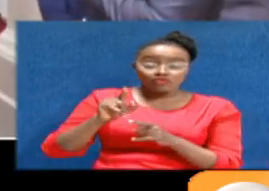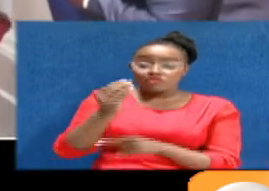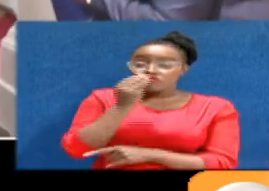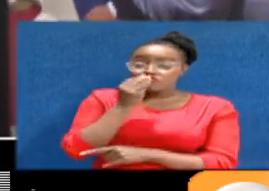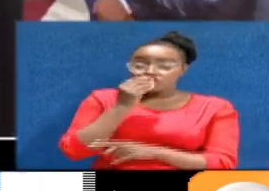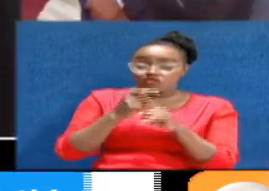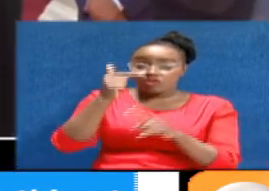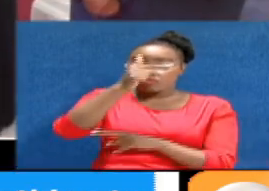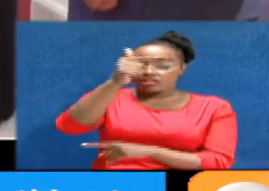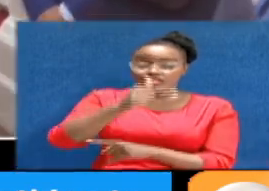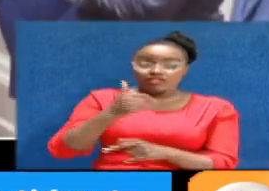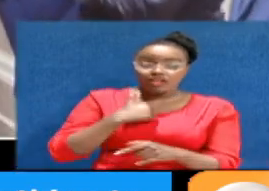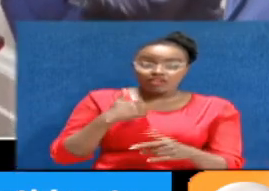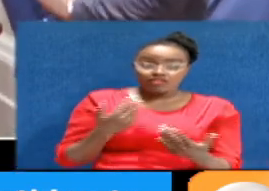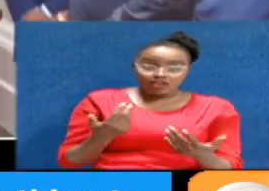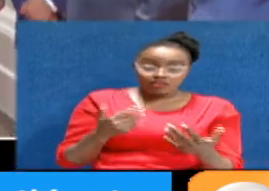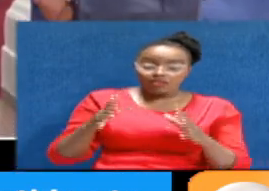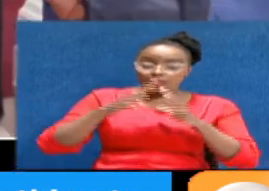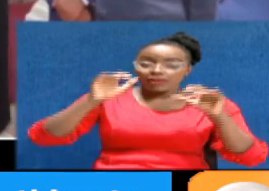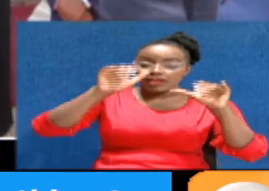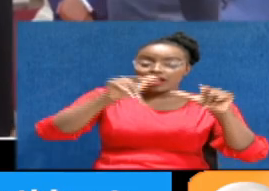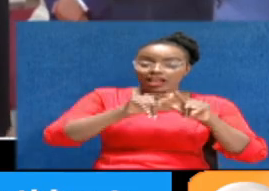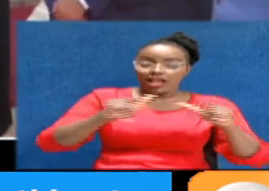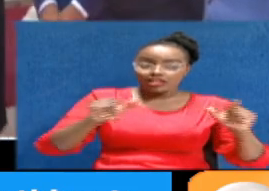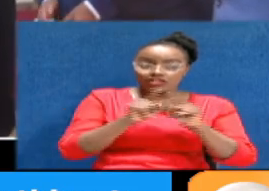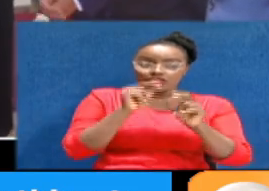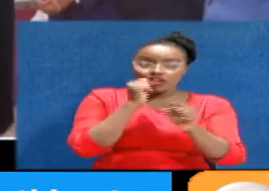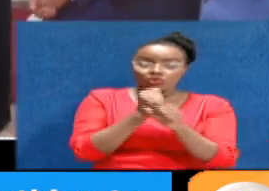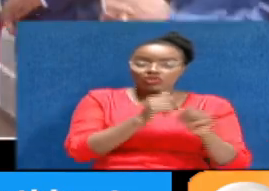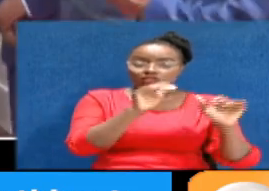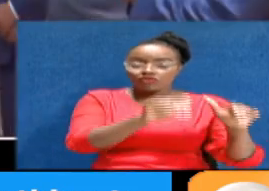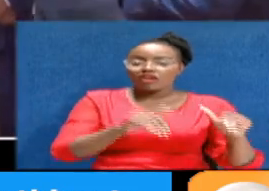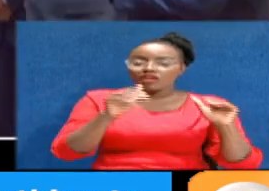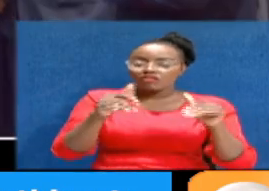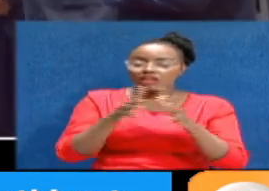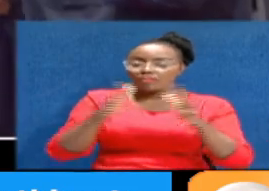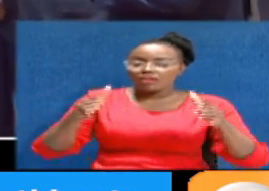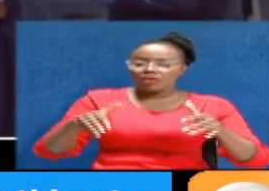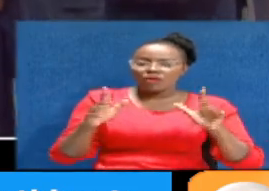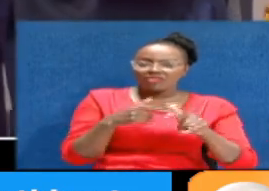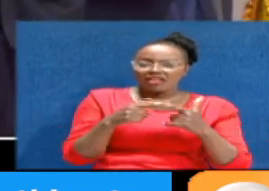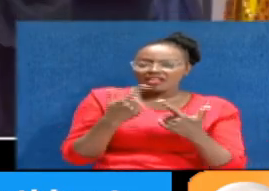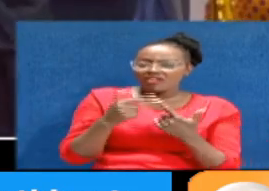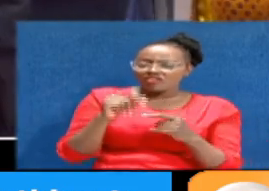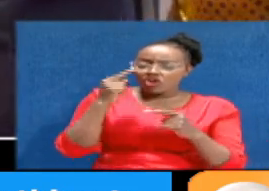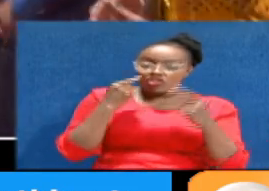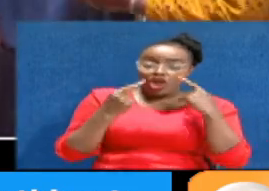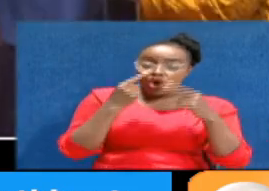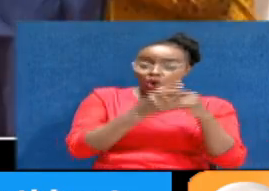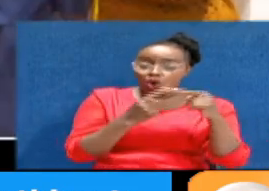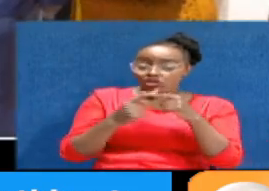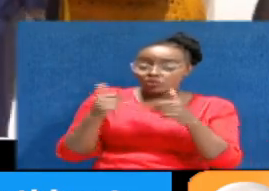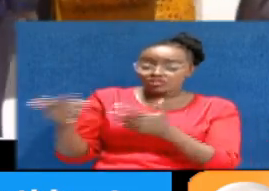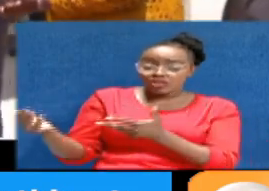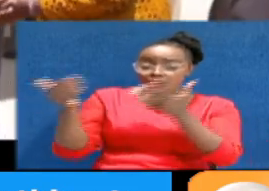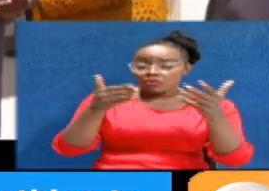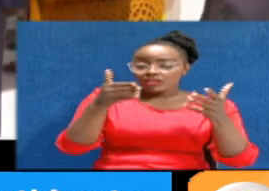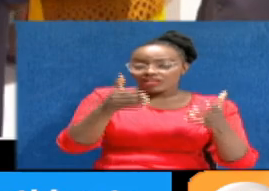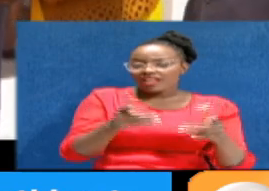food from Tanzania. They have large tracts of land. They're doing farming on a very large scale. I mean, take a look at the onions that, you know, are in the